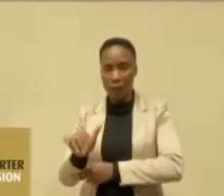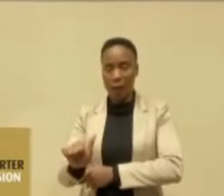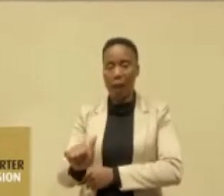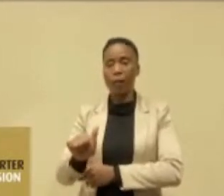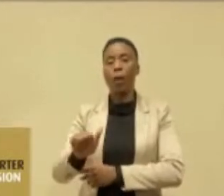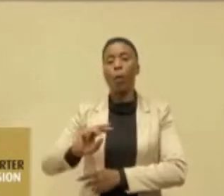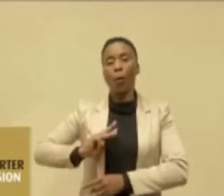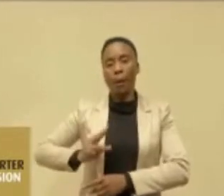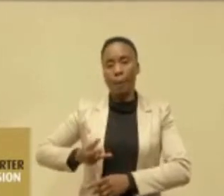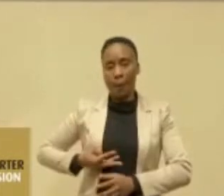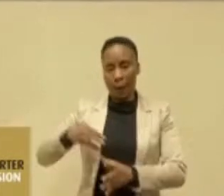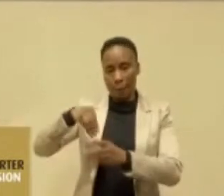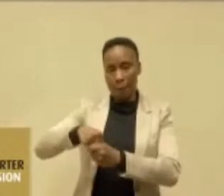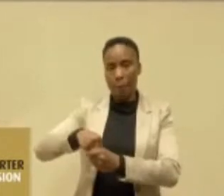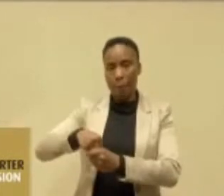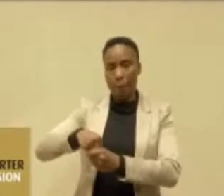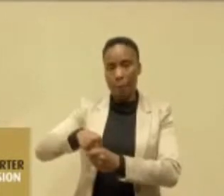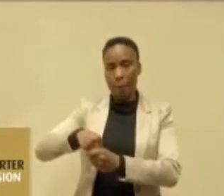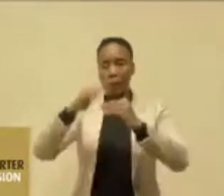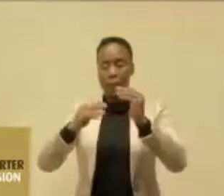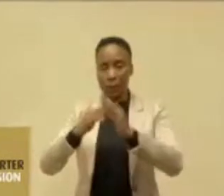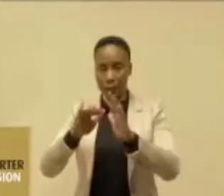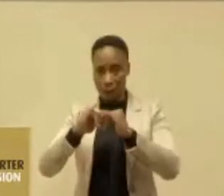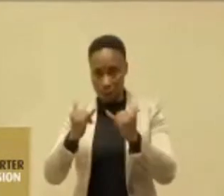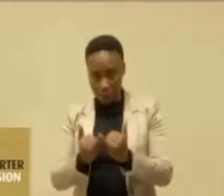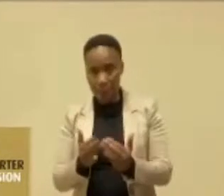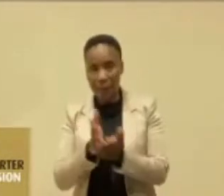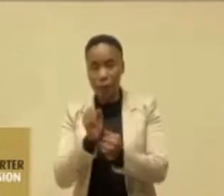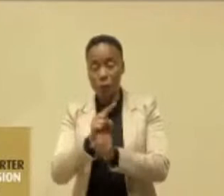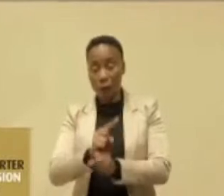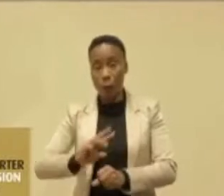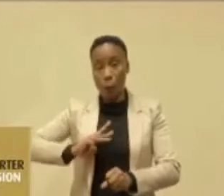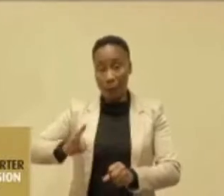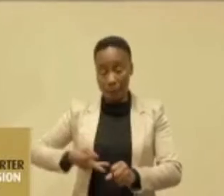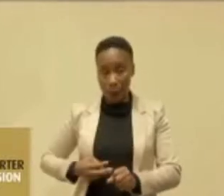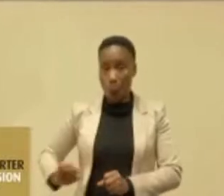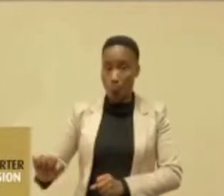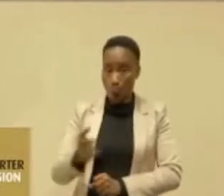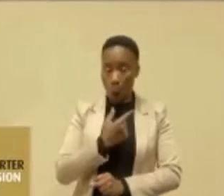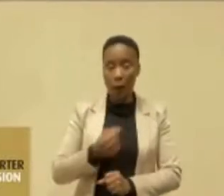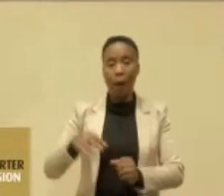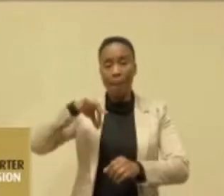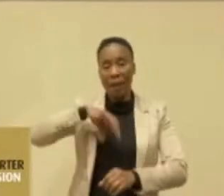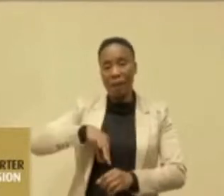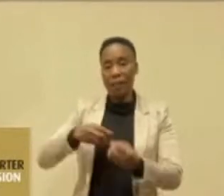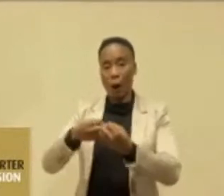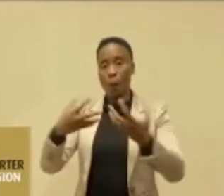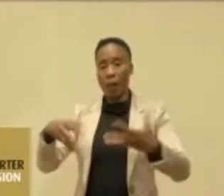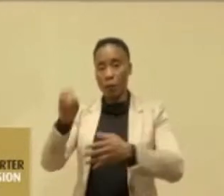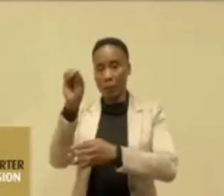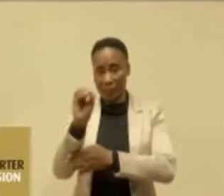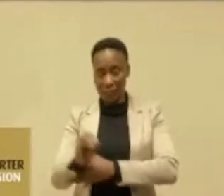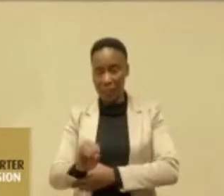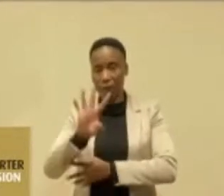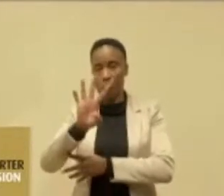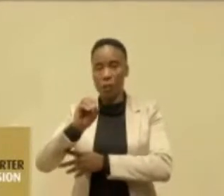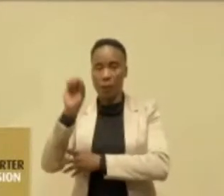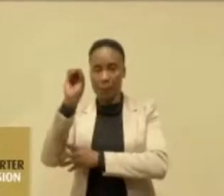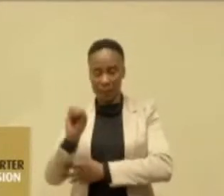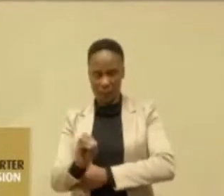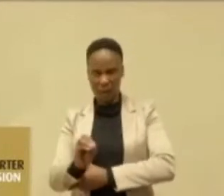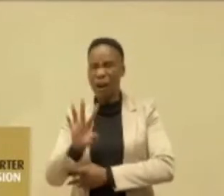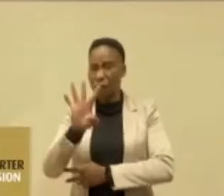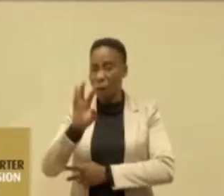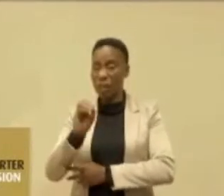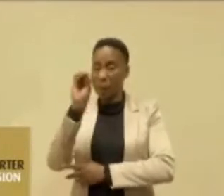in the budget of the department by benefit of 40 percent now 40 percent might not be enough